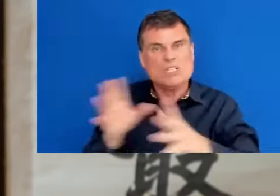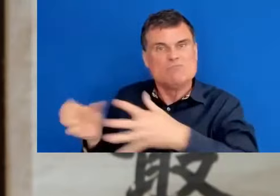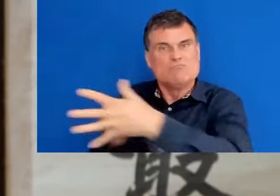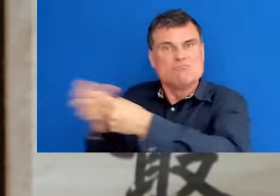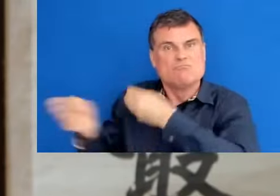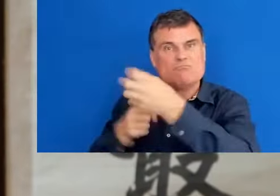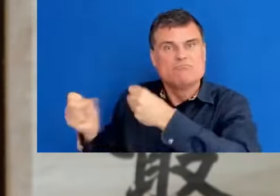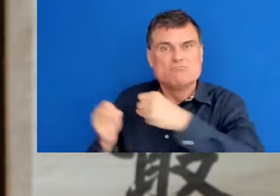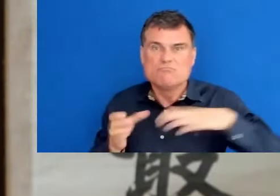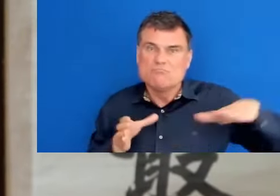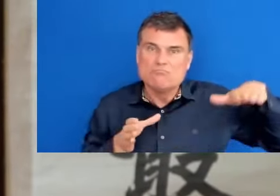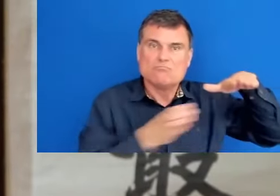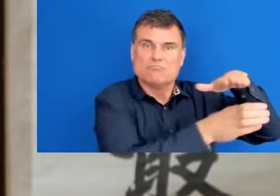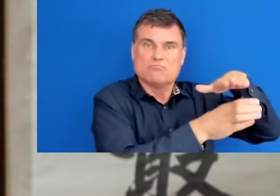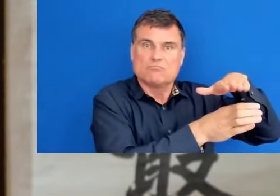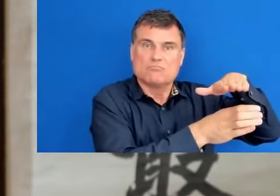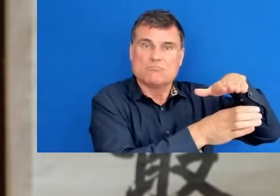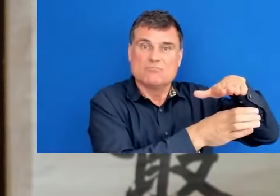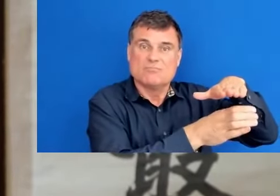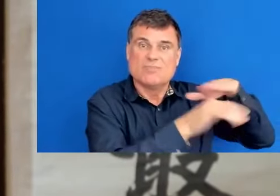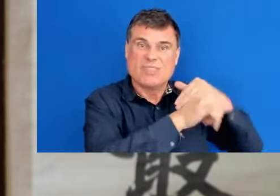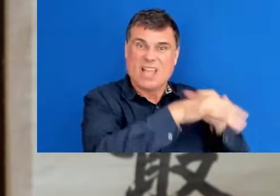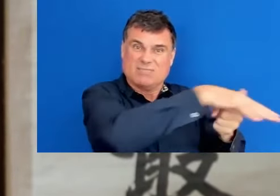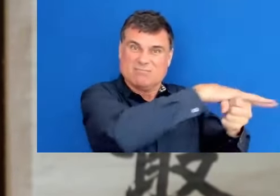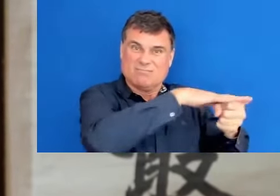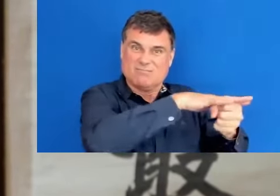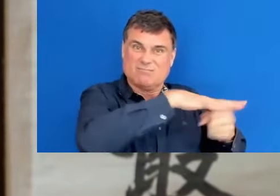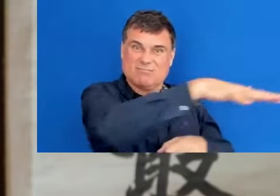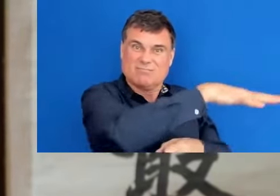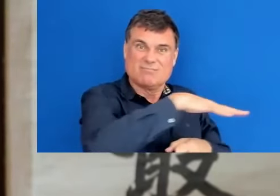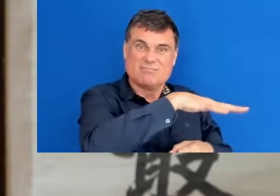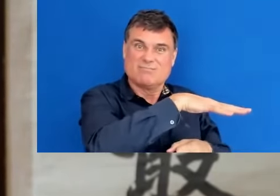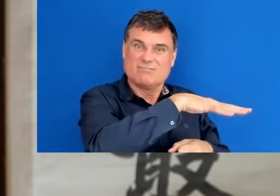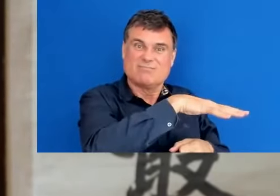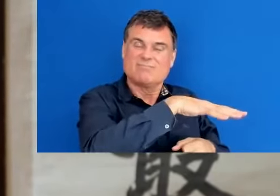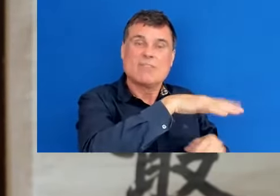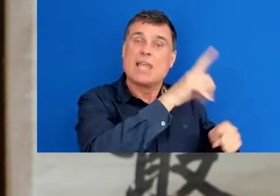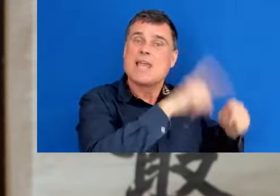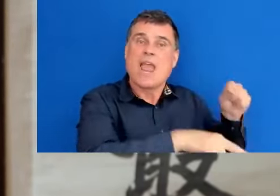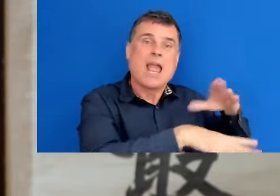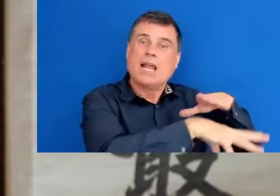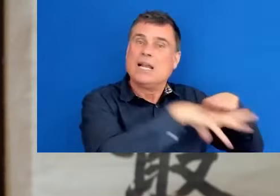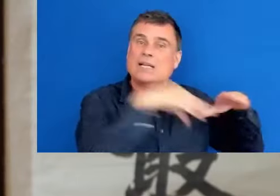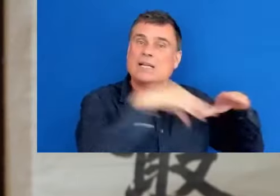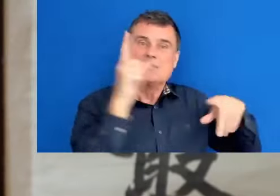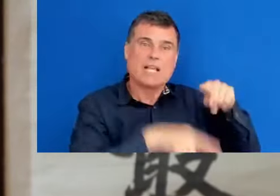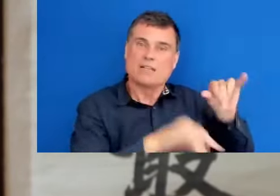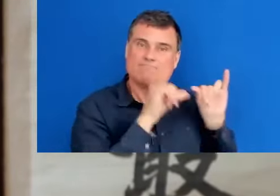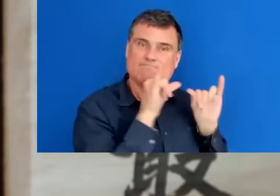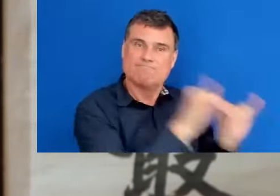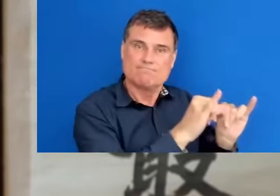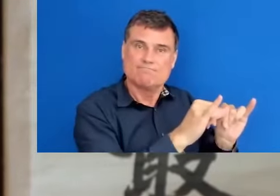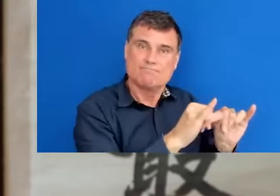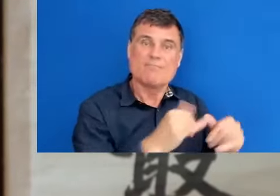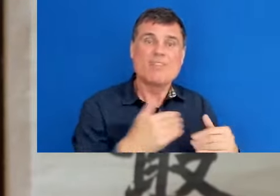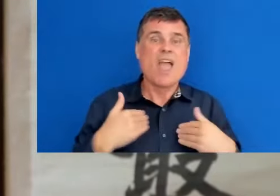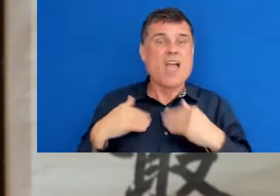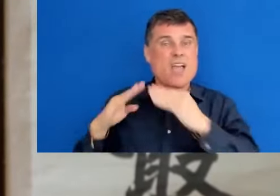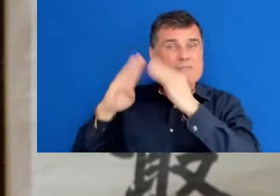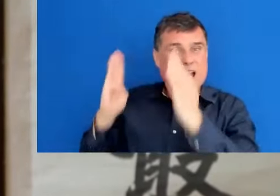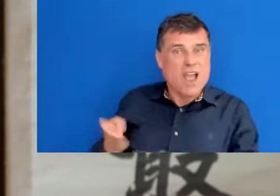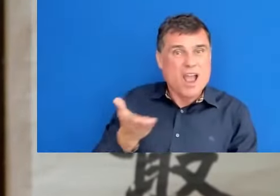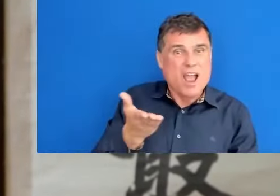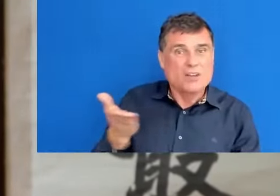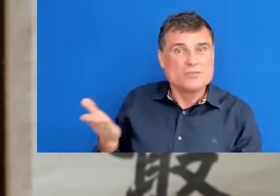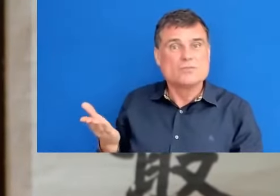reserve without a ticket, without special permission. So there's a little house at Britannia Shipyards